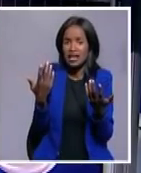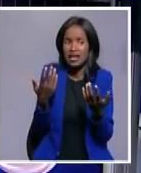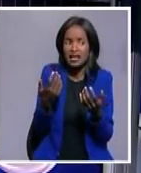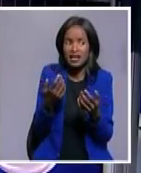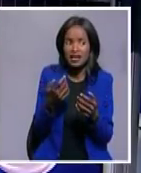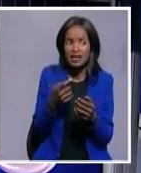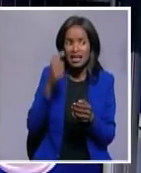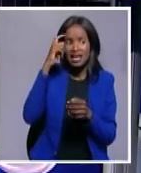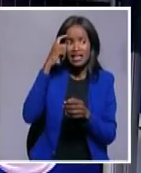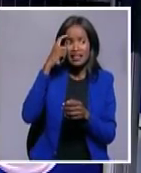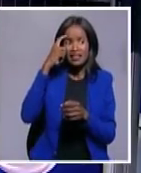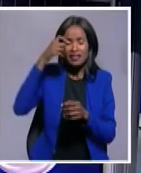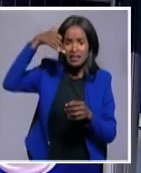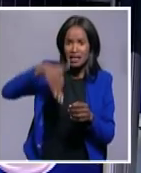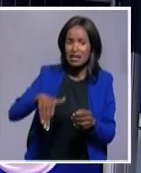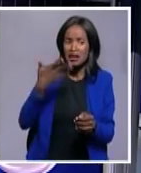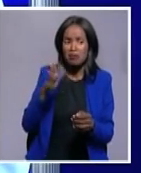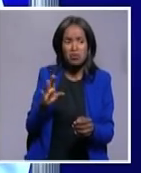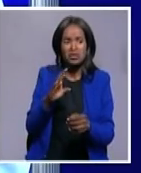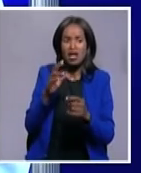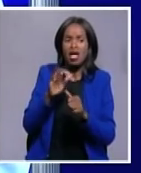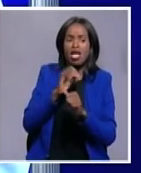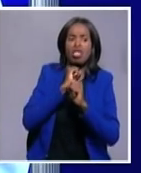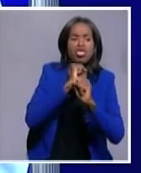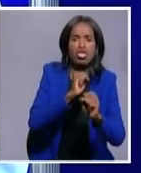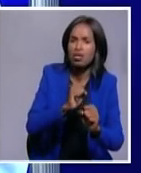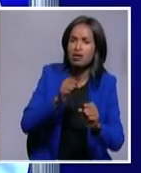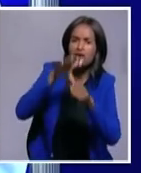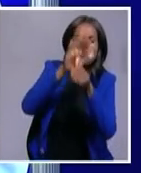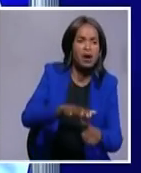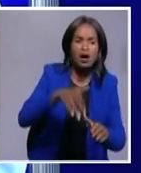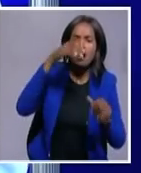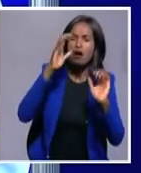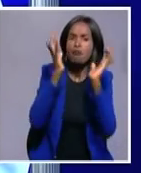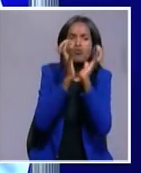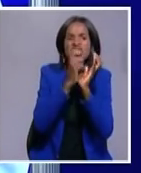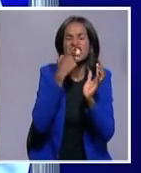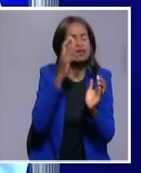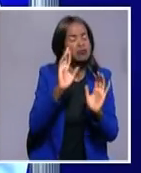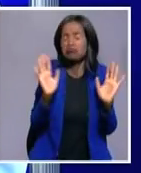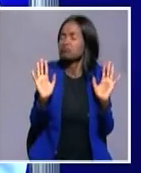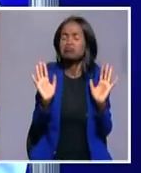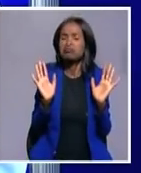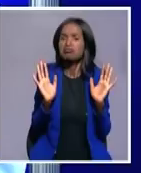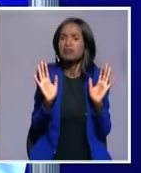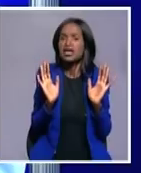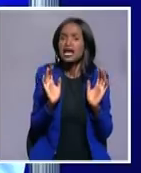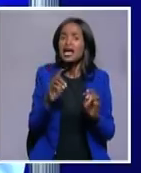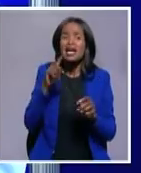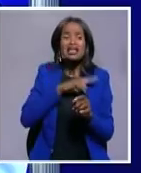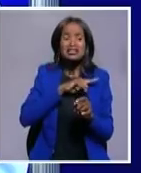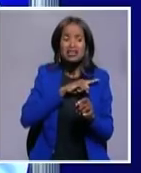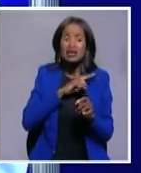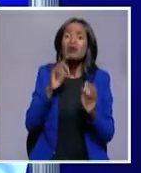it is abusing its monopolistic position, because if we really wanted to abuse that, we could have actually kept that